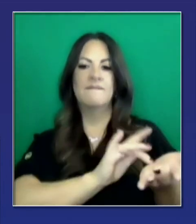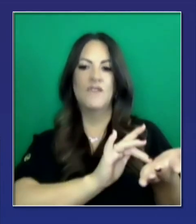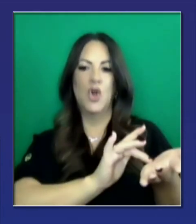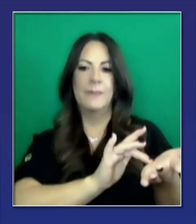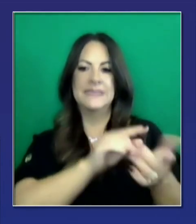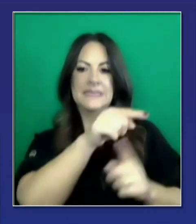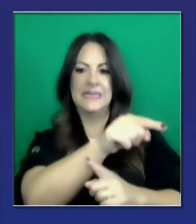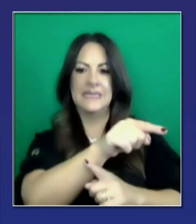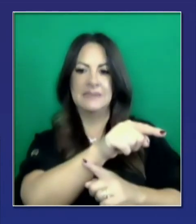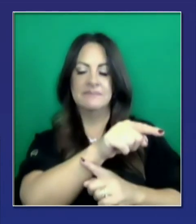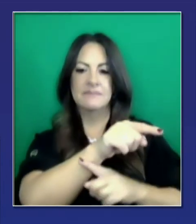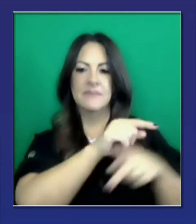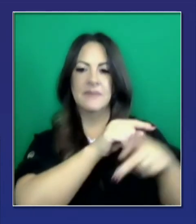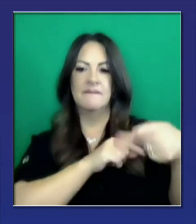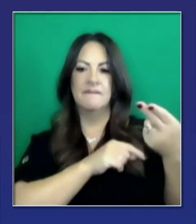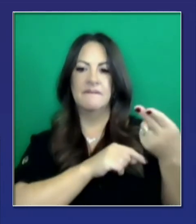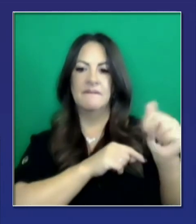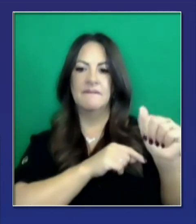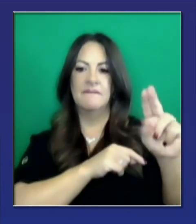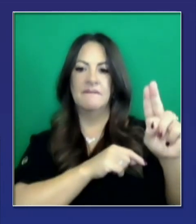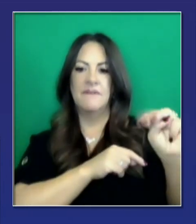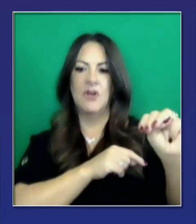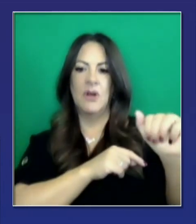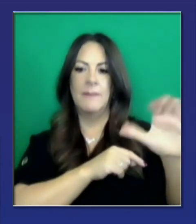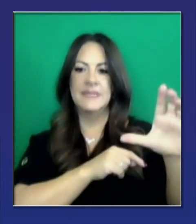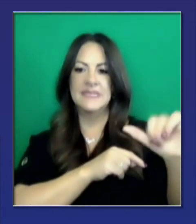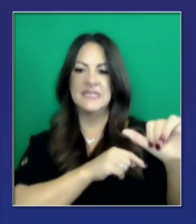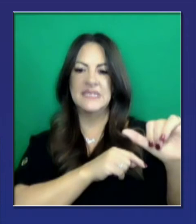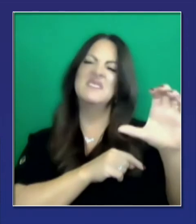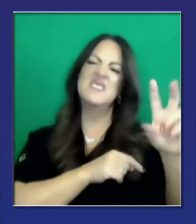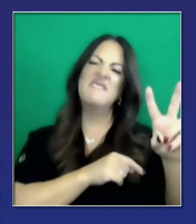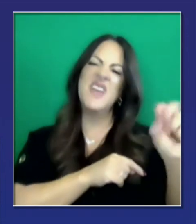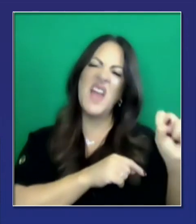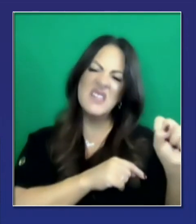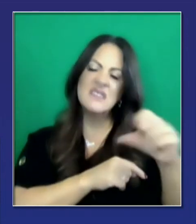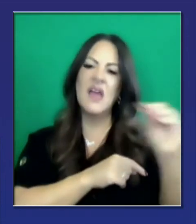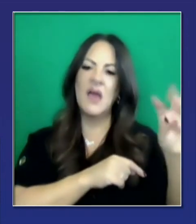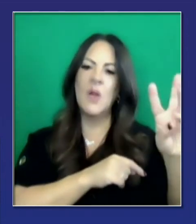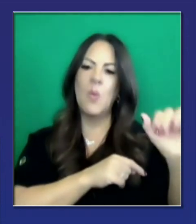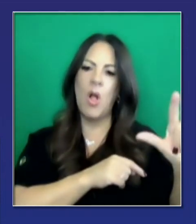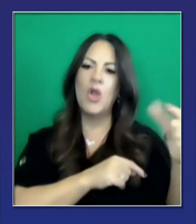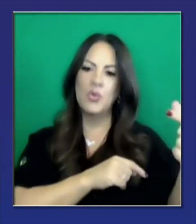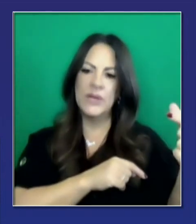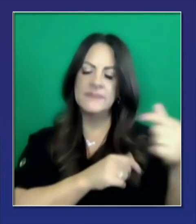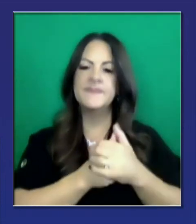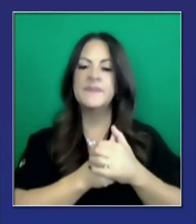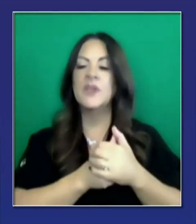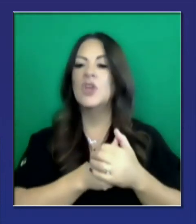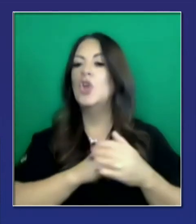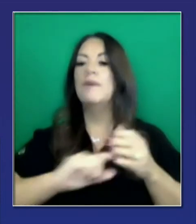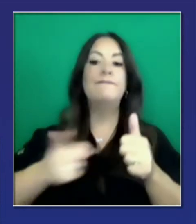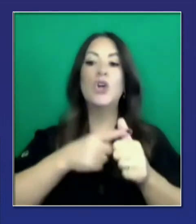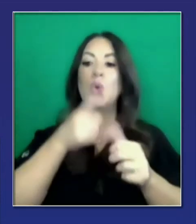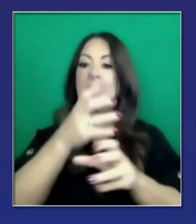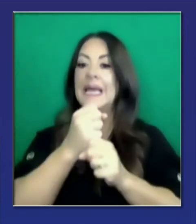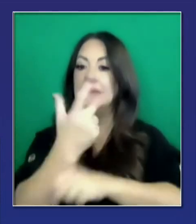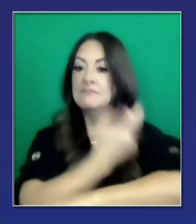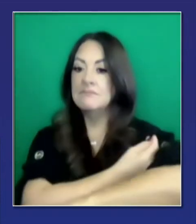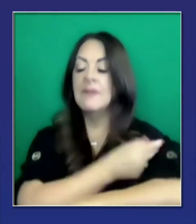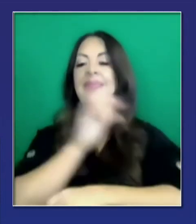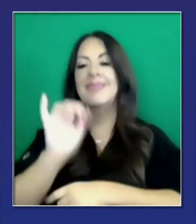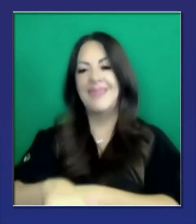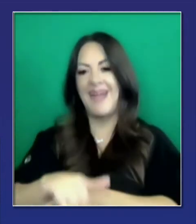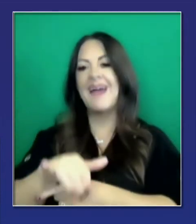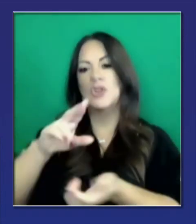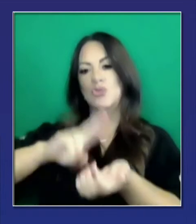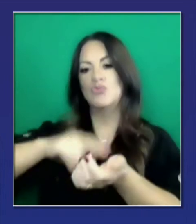that vaccination protocol. Again, the skilled nursing facilities, the SNFs first. Their Part B, their second phase of